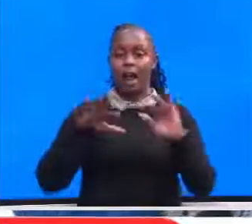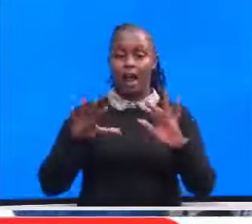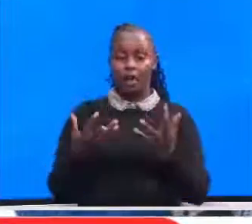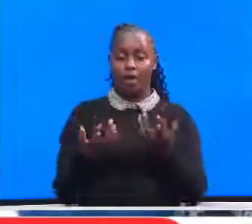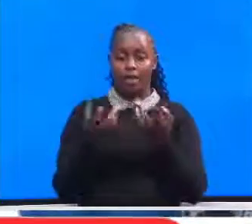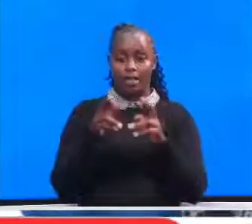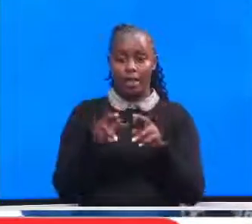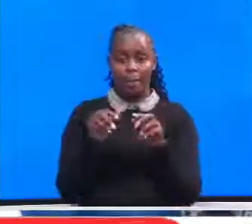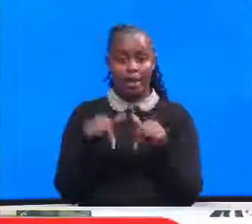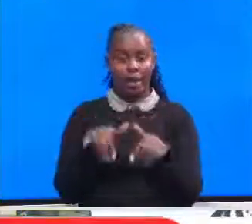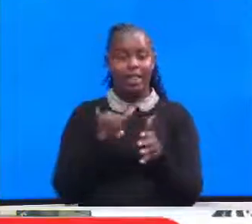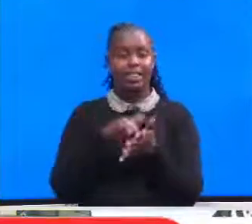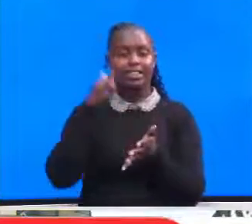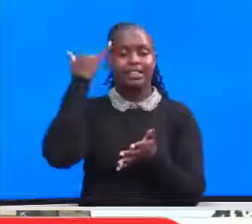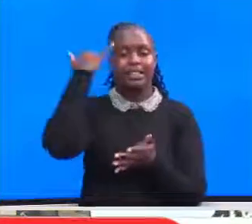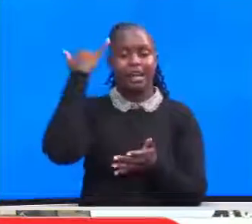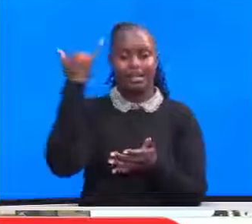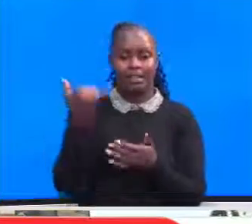is the idea behind it.